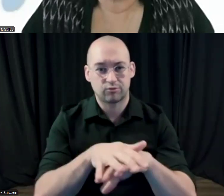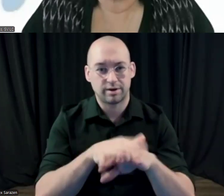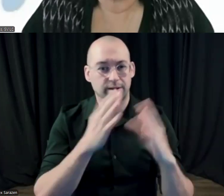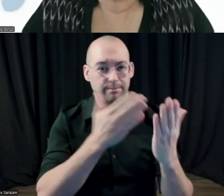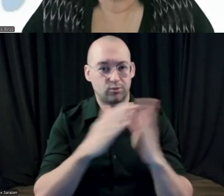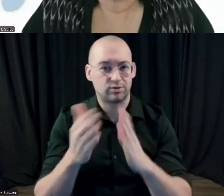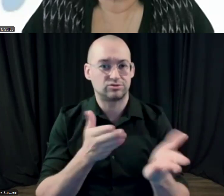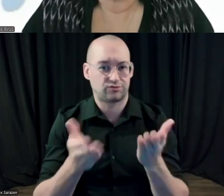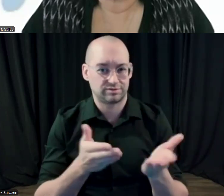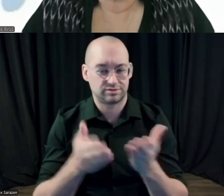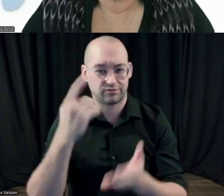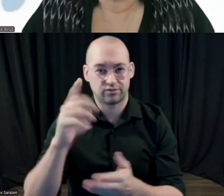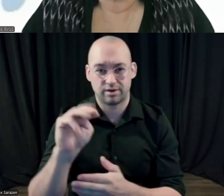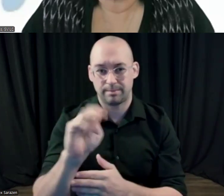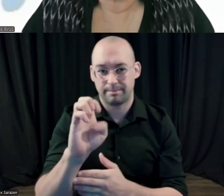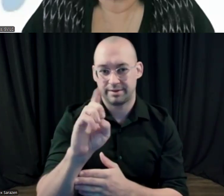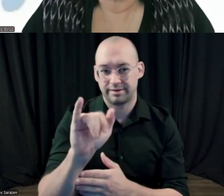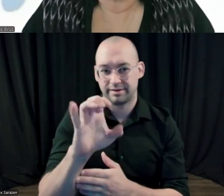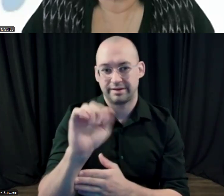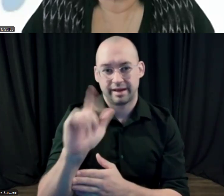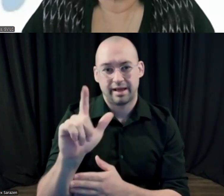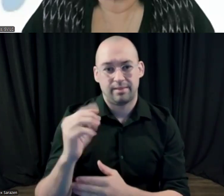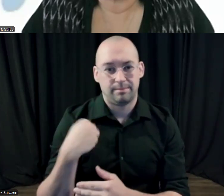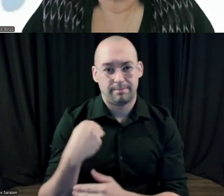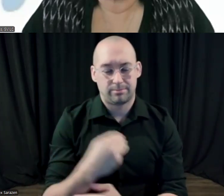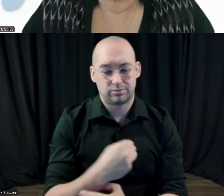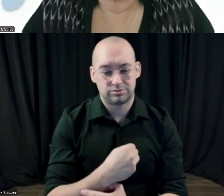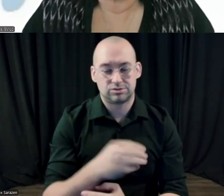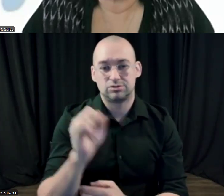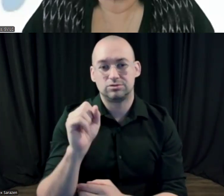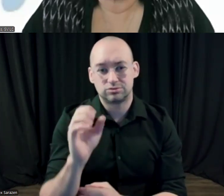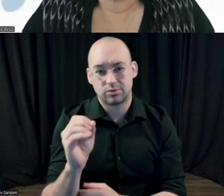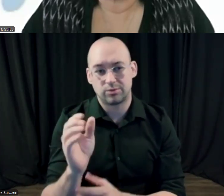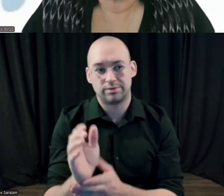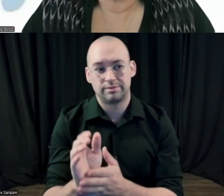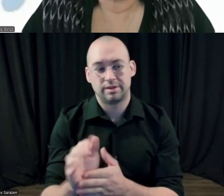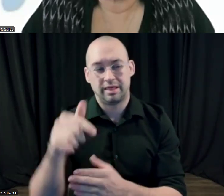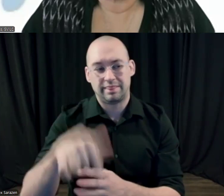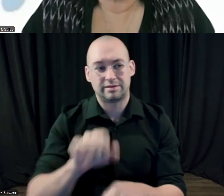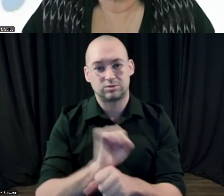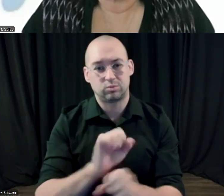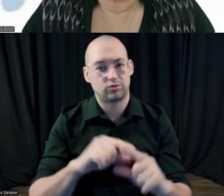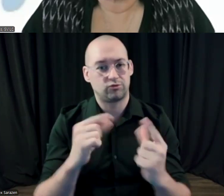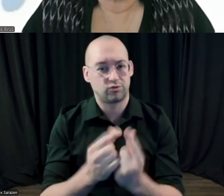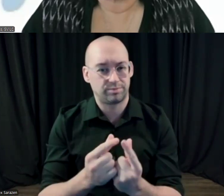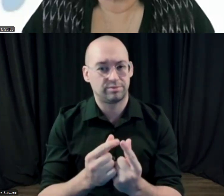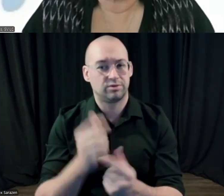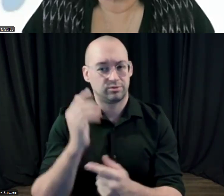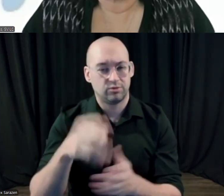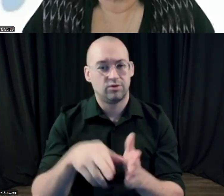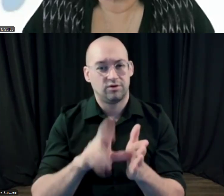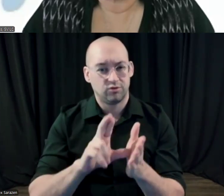services for Medi-Cal members. And so this work group will be charged with reviewing policy options